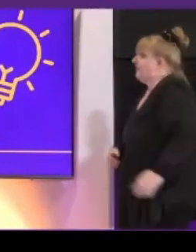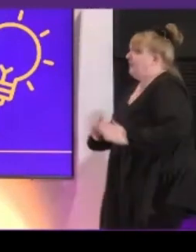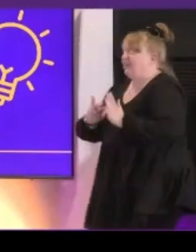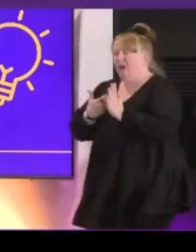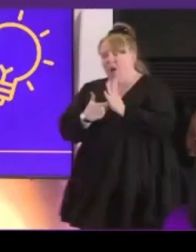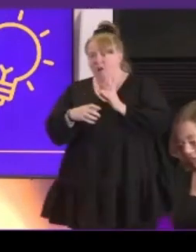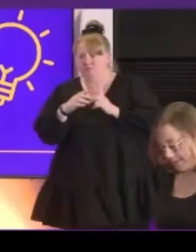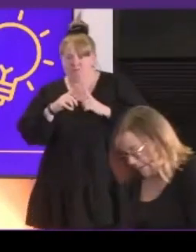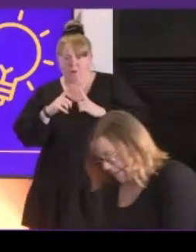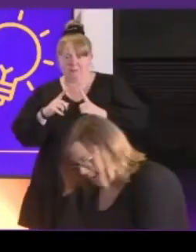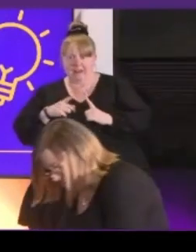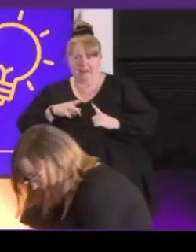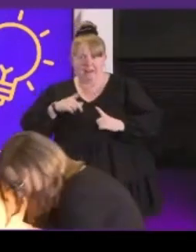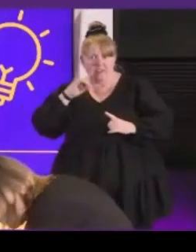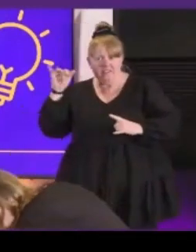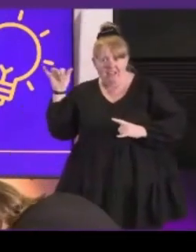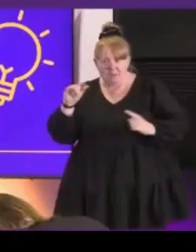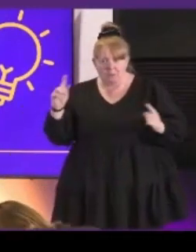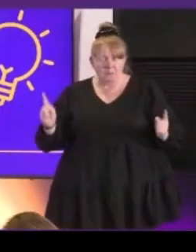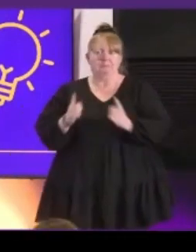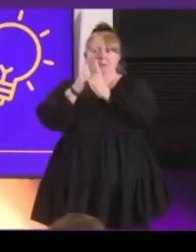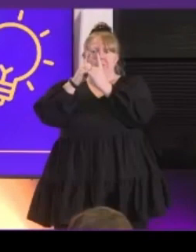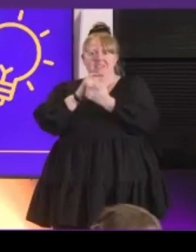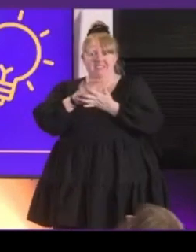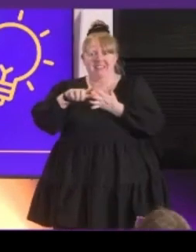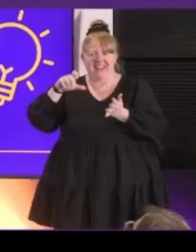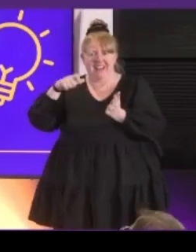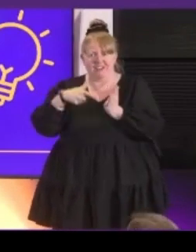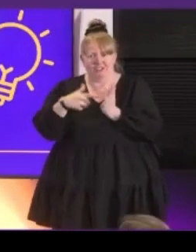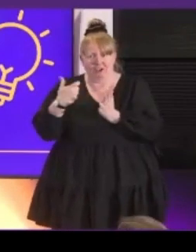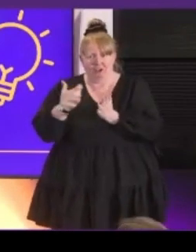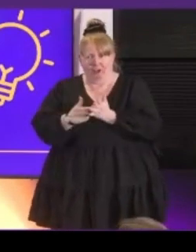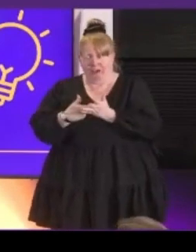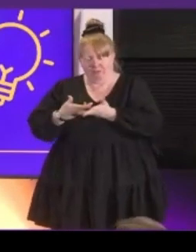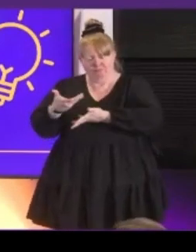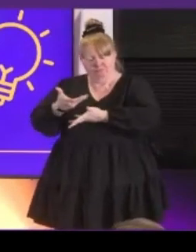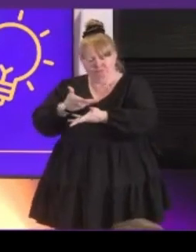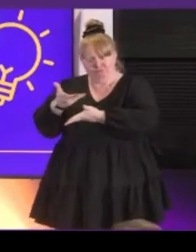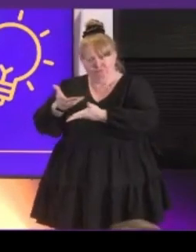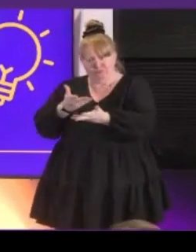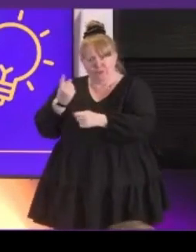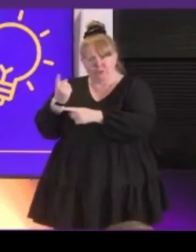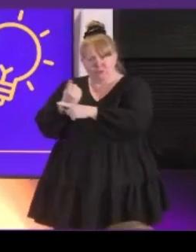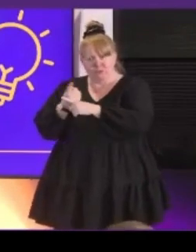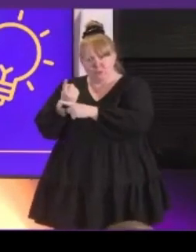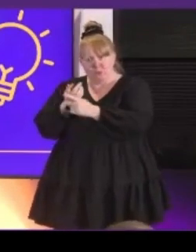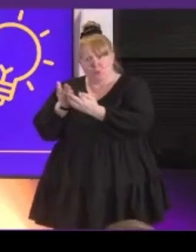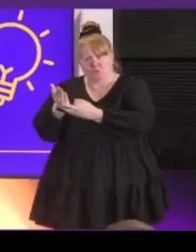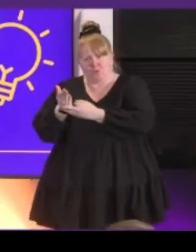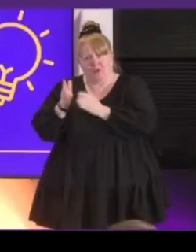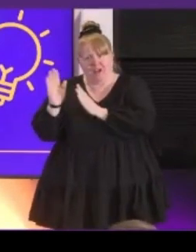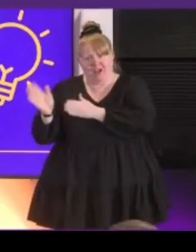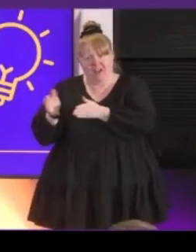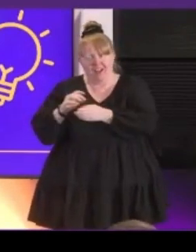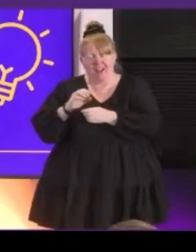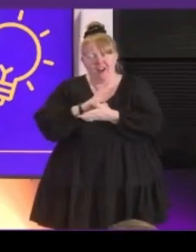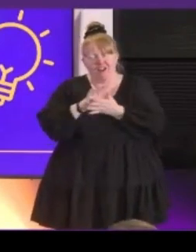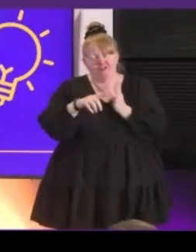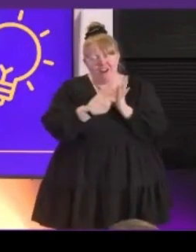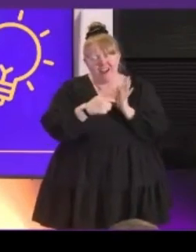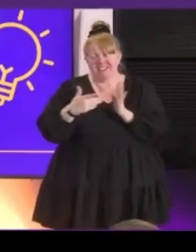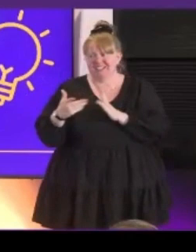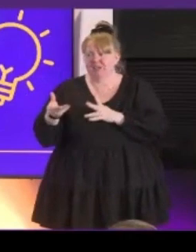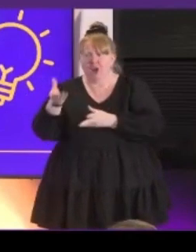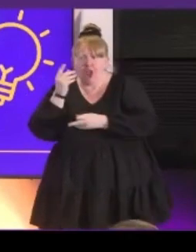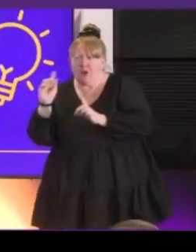the airport recently, and he had a captive audience to talk through his horizons. What did you learn? I